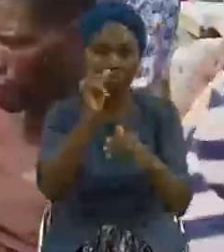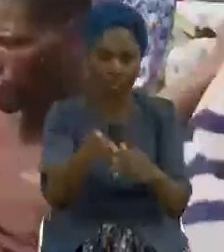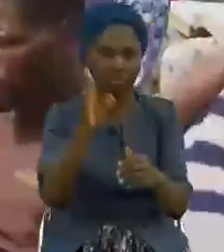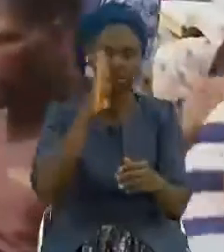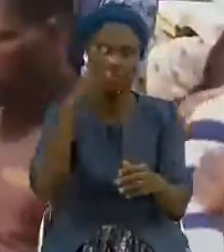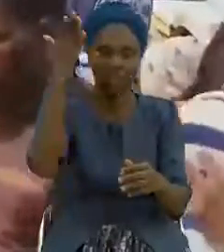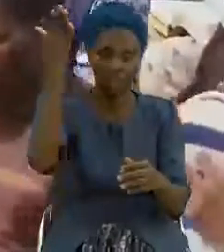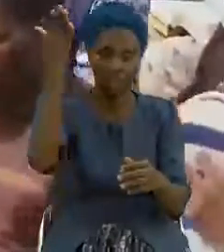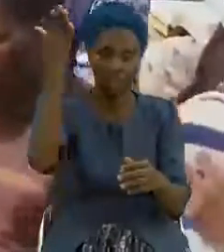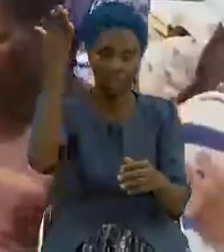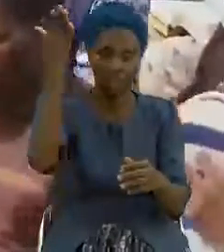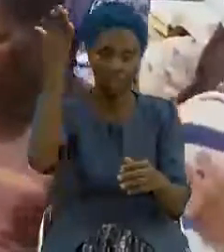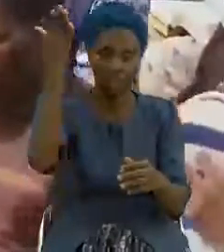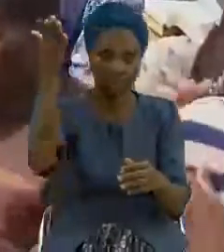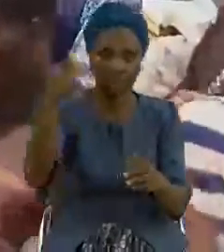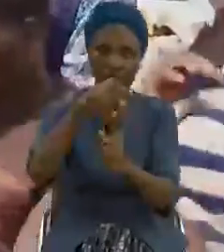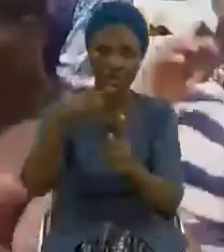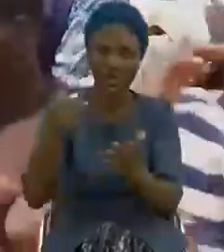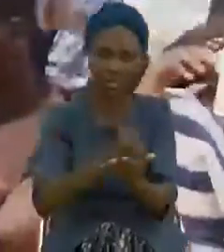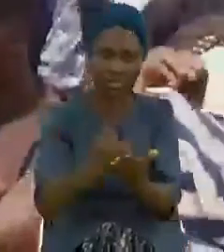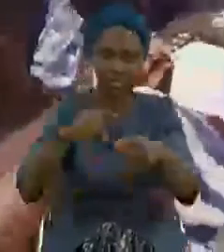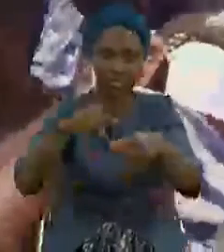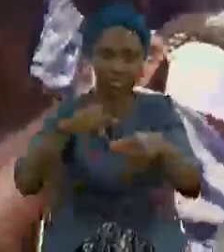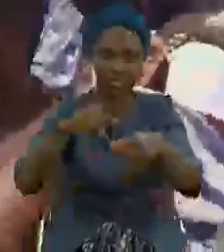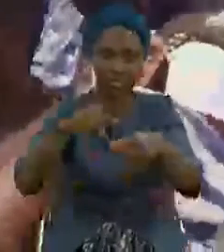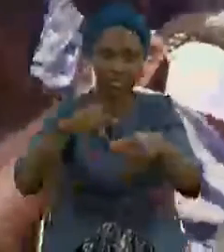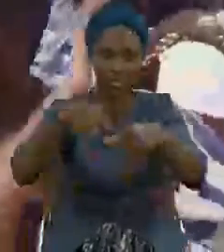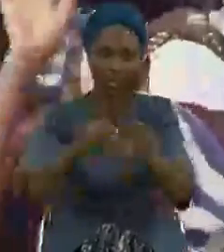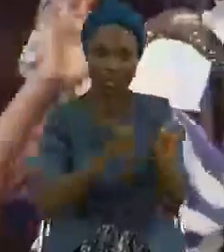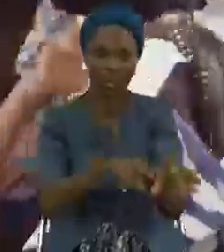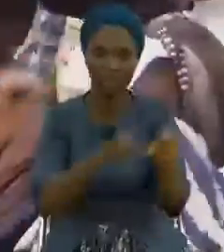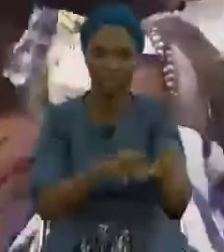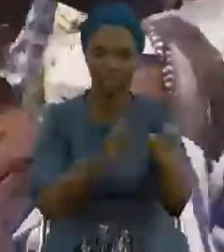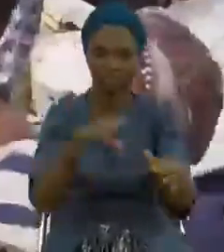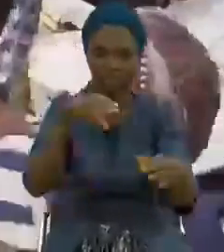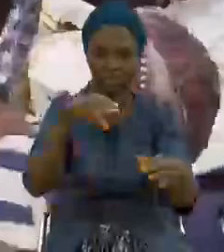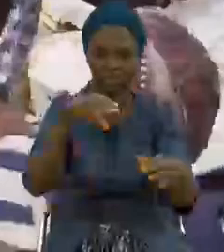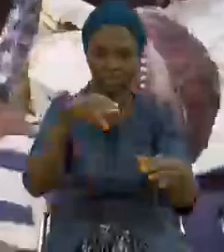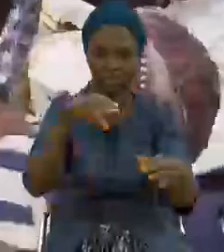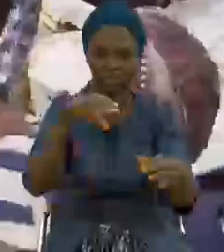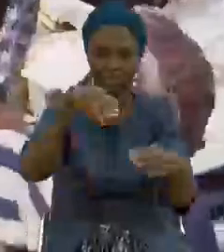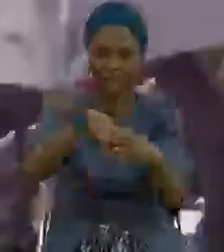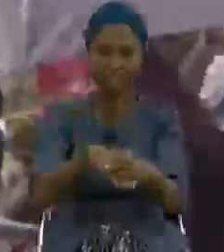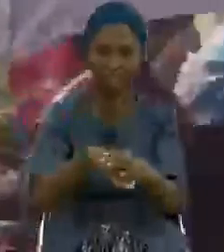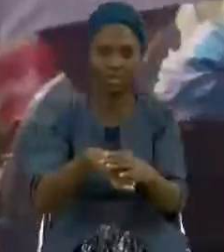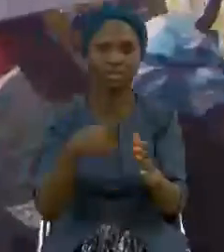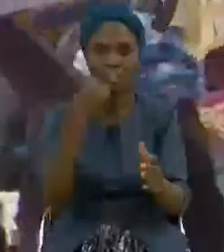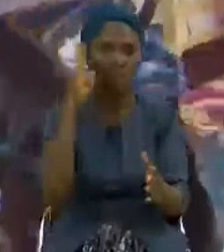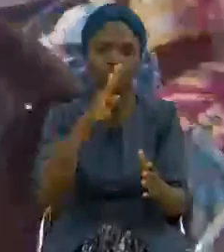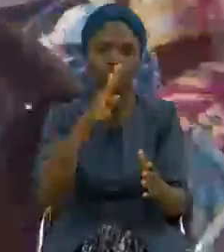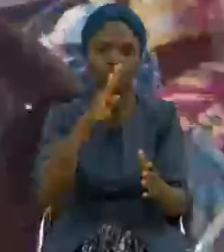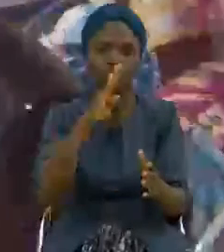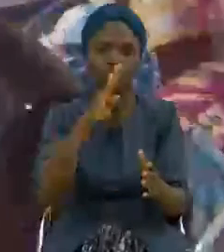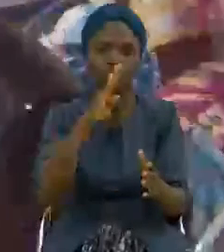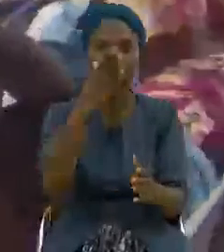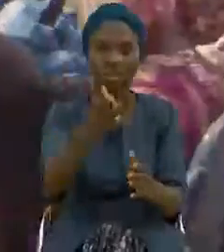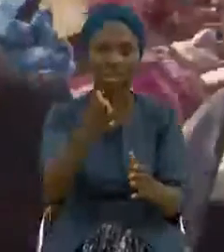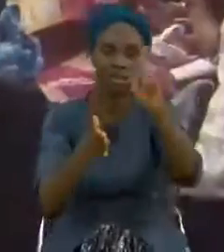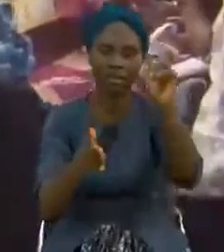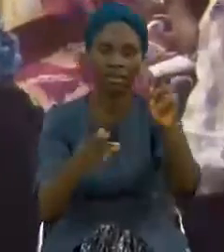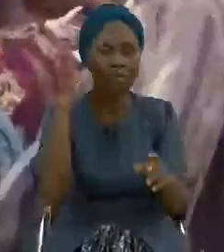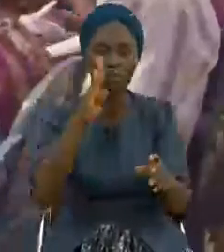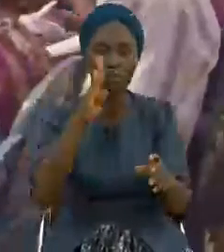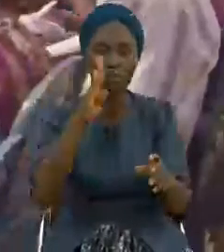marching in, who will be there? Who will be there? That